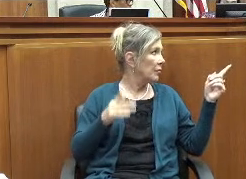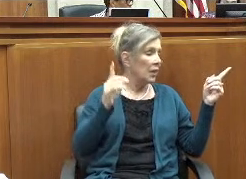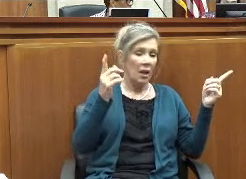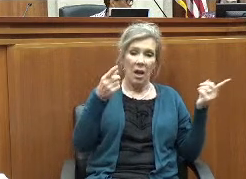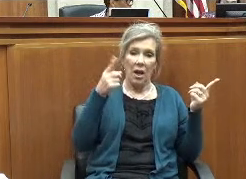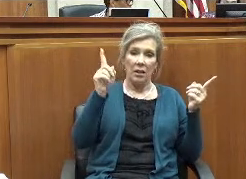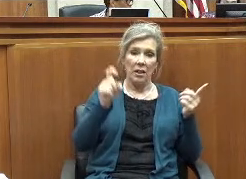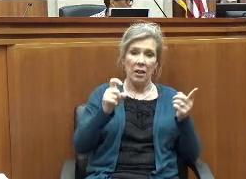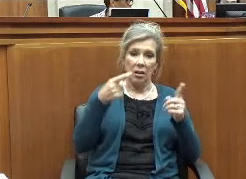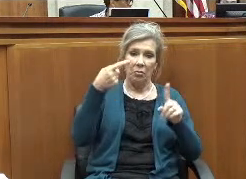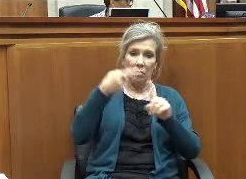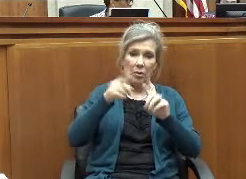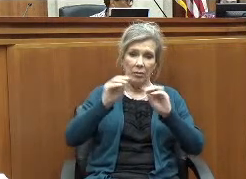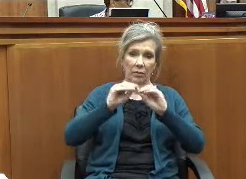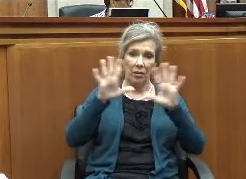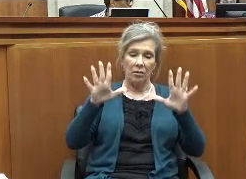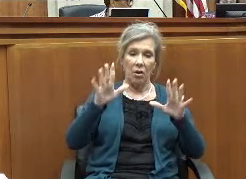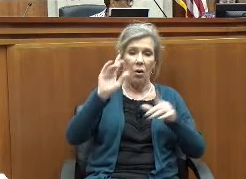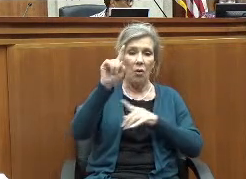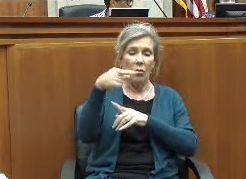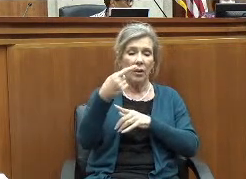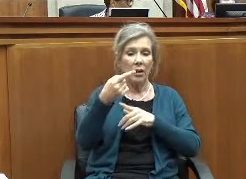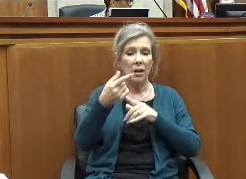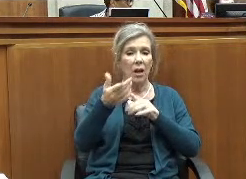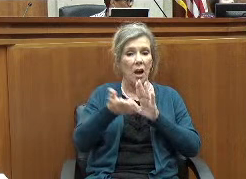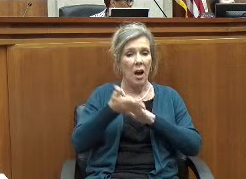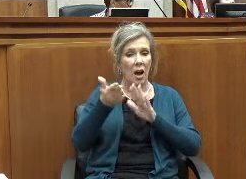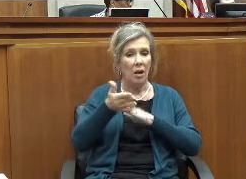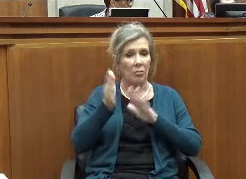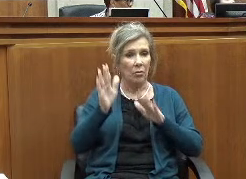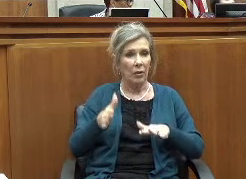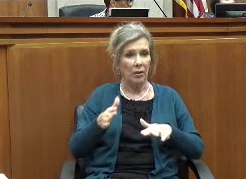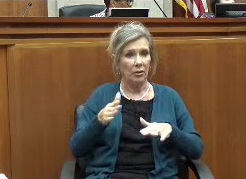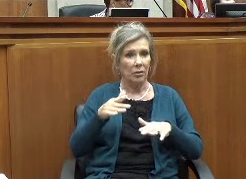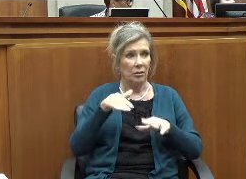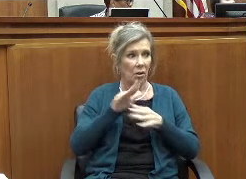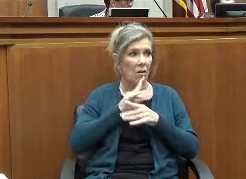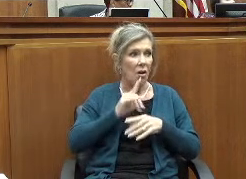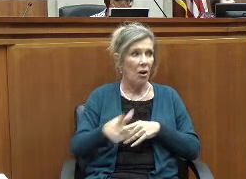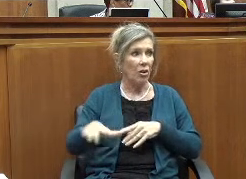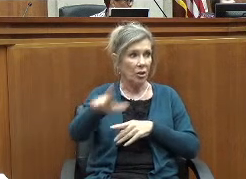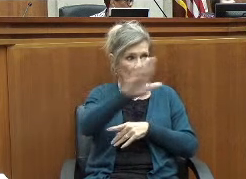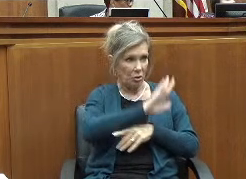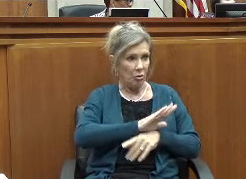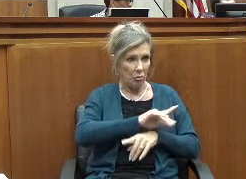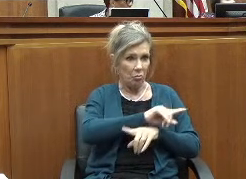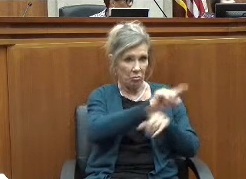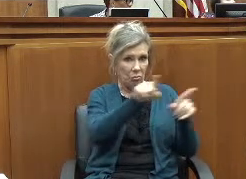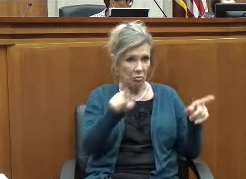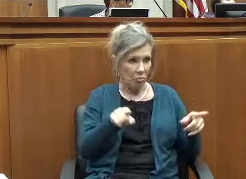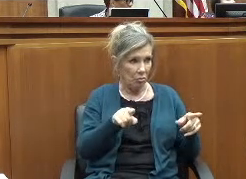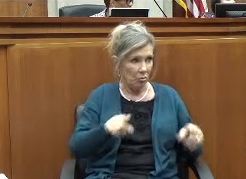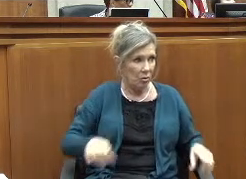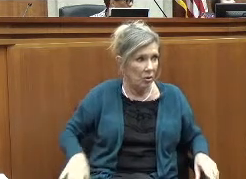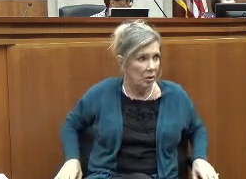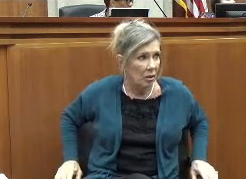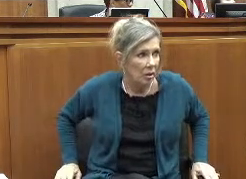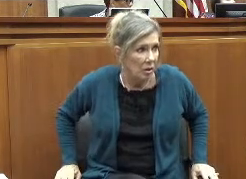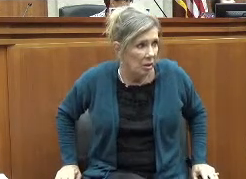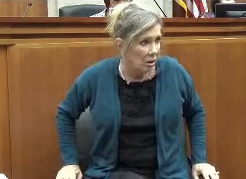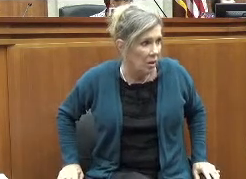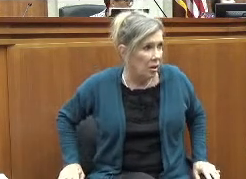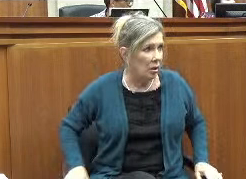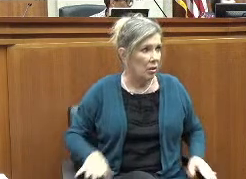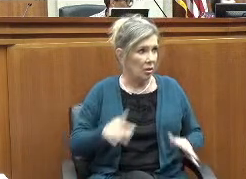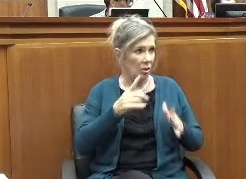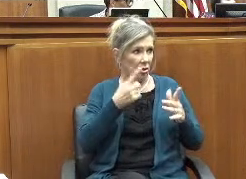only operators in the state running POC right now are you guys. Okay. And you guys, I assume, are the ones who have on the website what